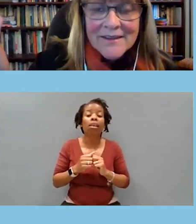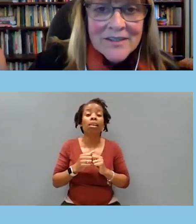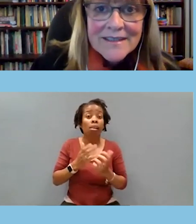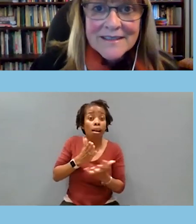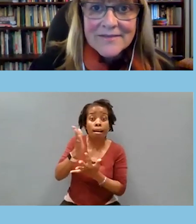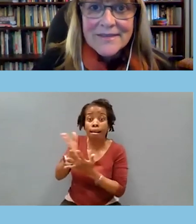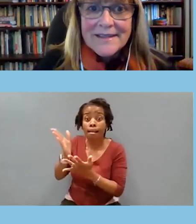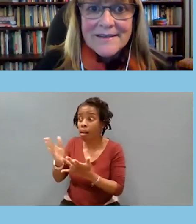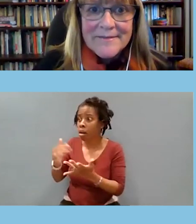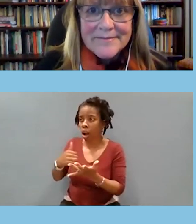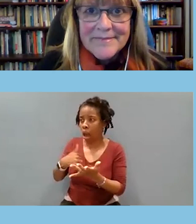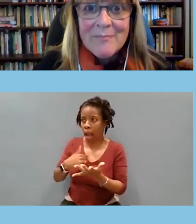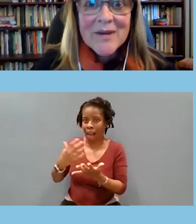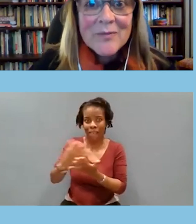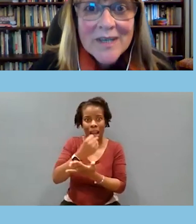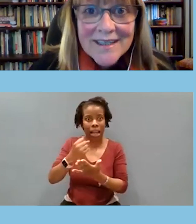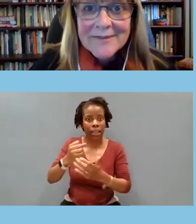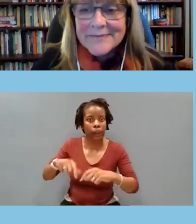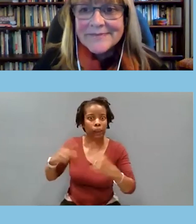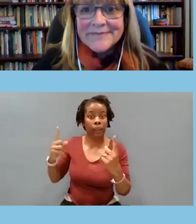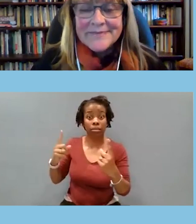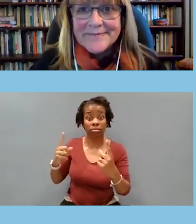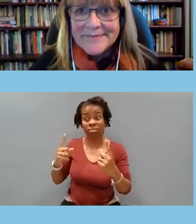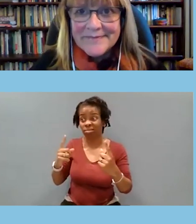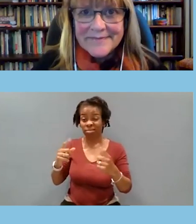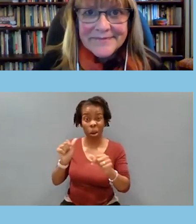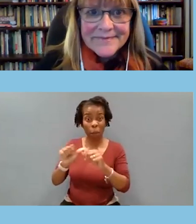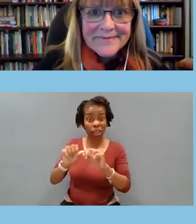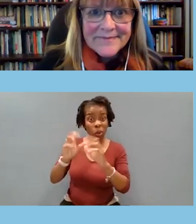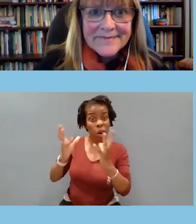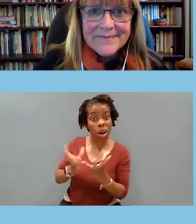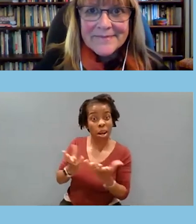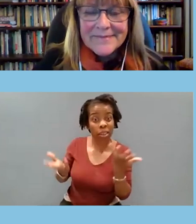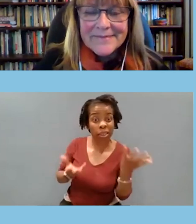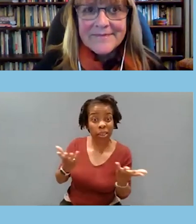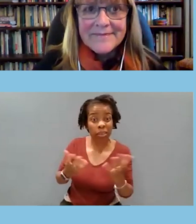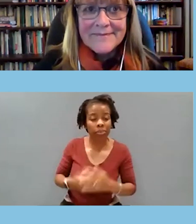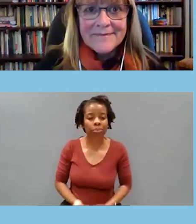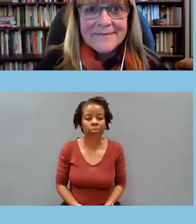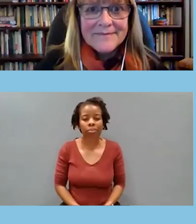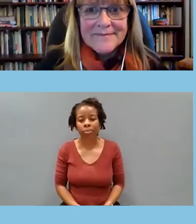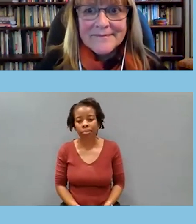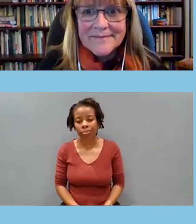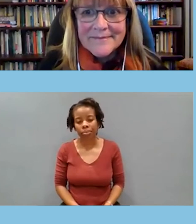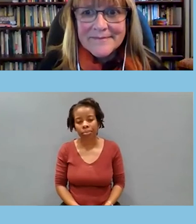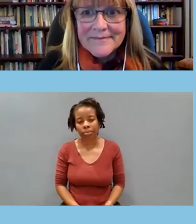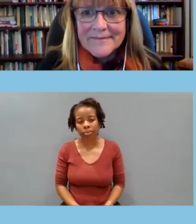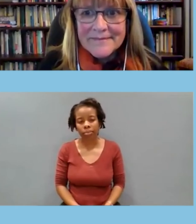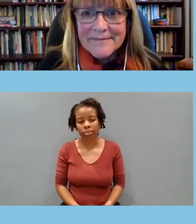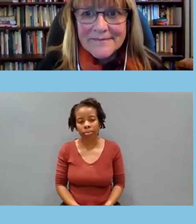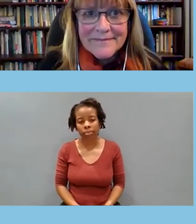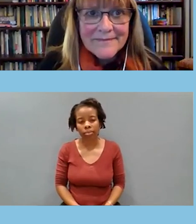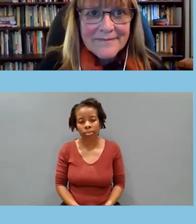something alternative, a better world? I think I really like that you